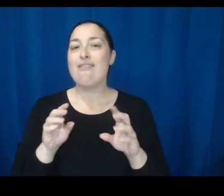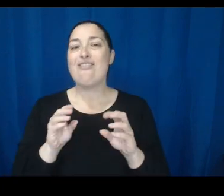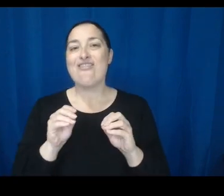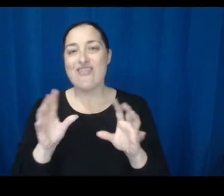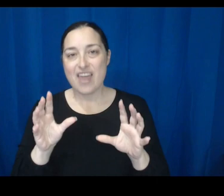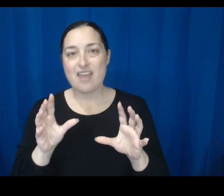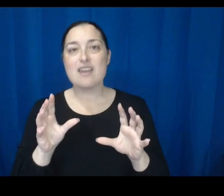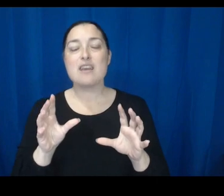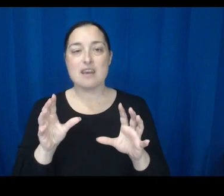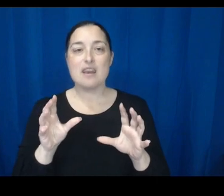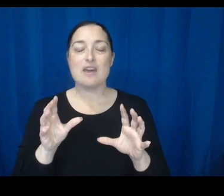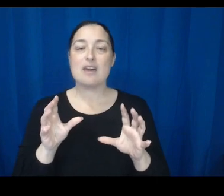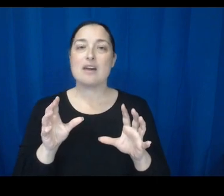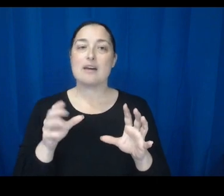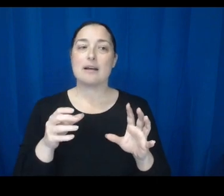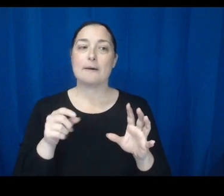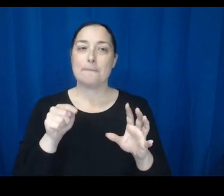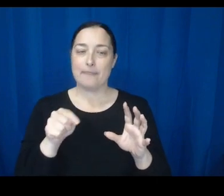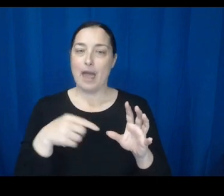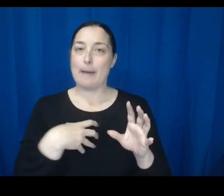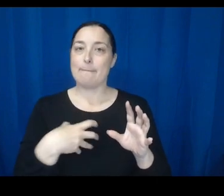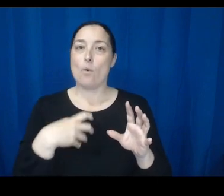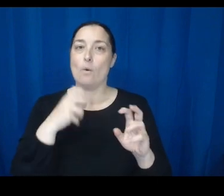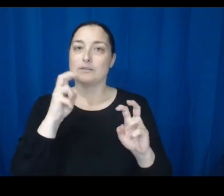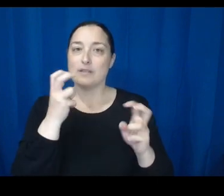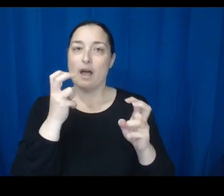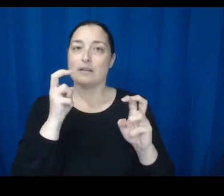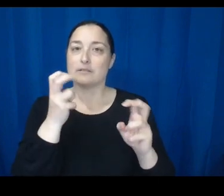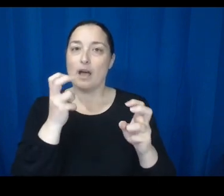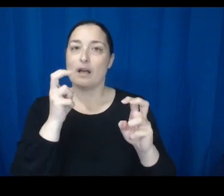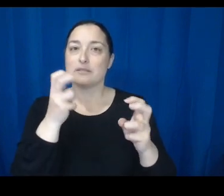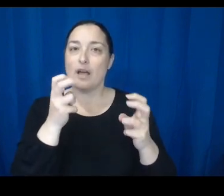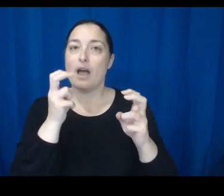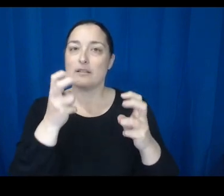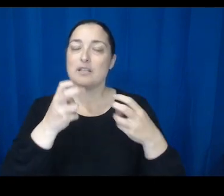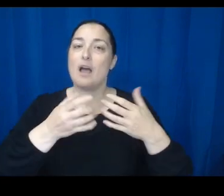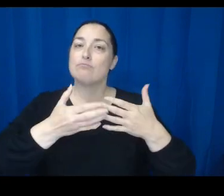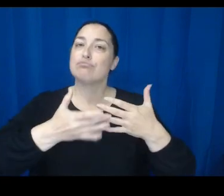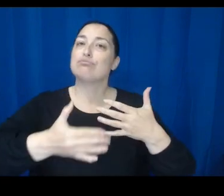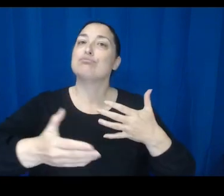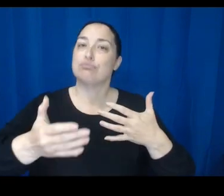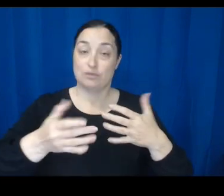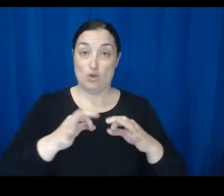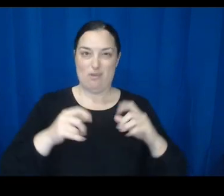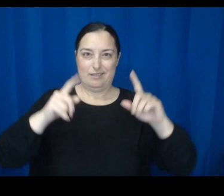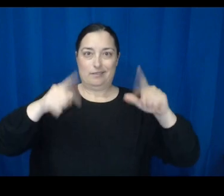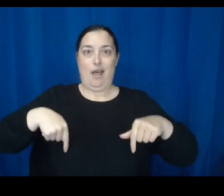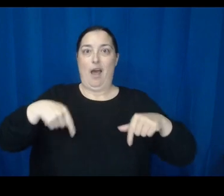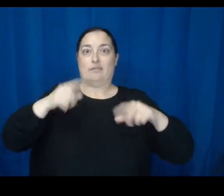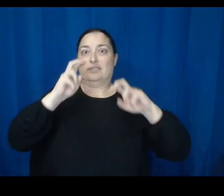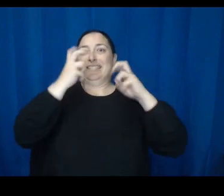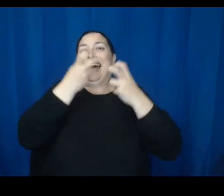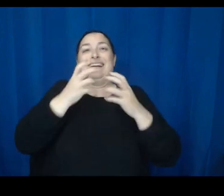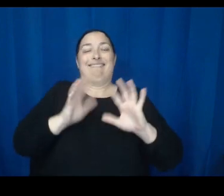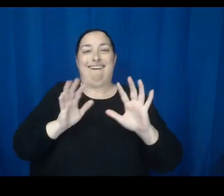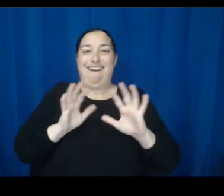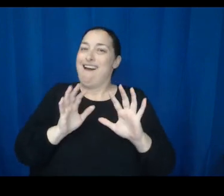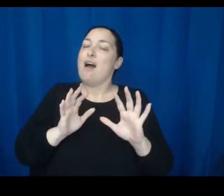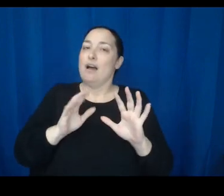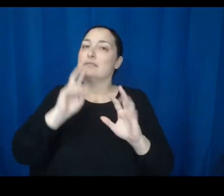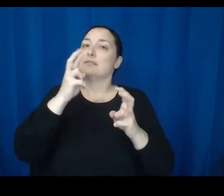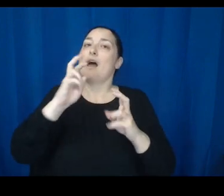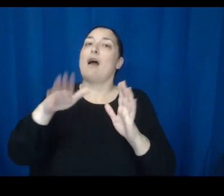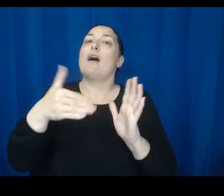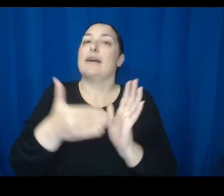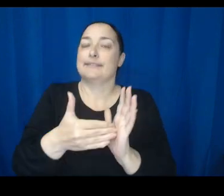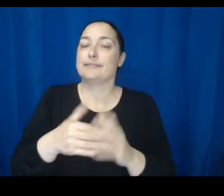increase that tonal intensity as the drawing progresses, rather than starting out with the very dark tones. Yeah, so we're going to have